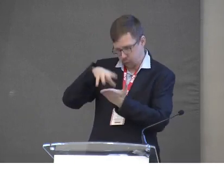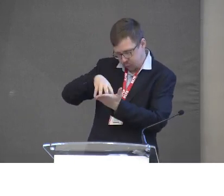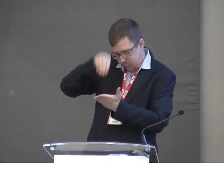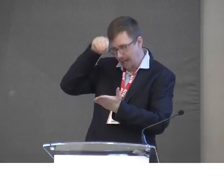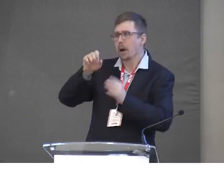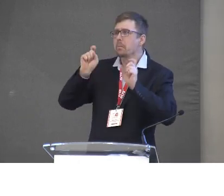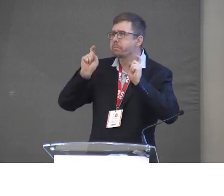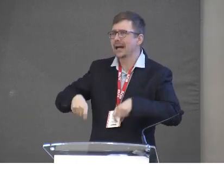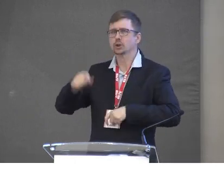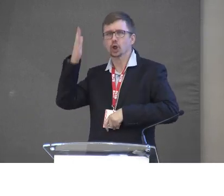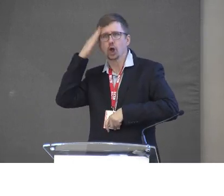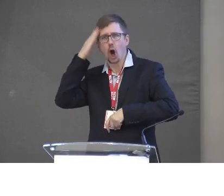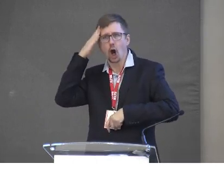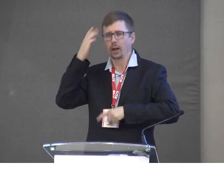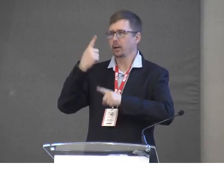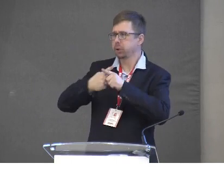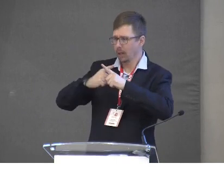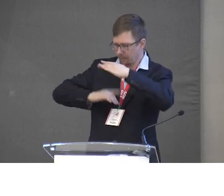And